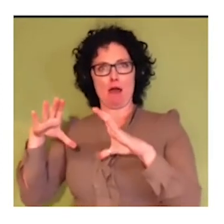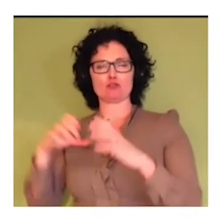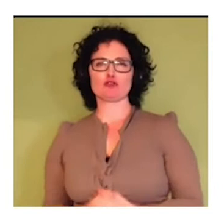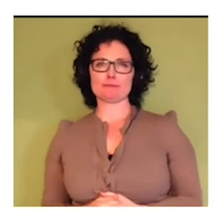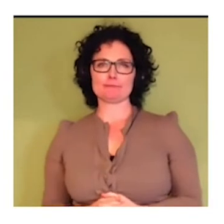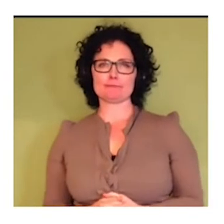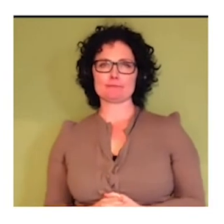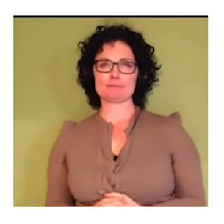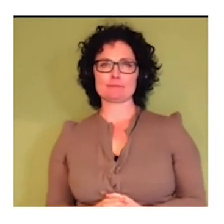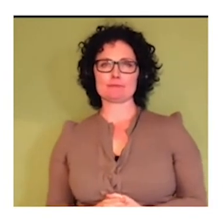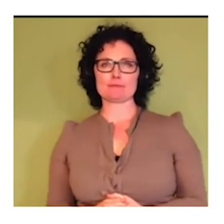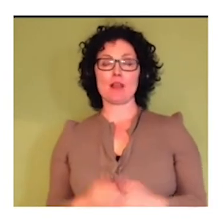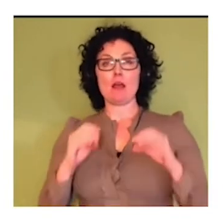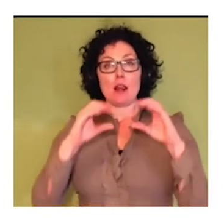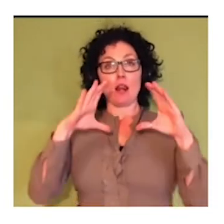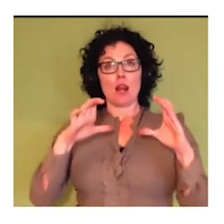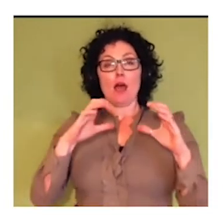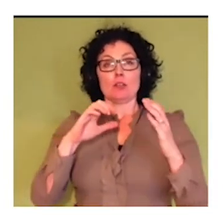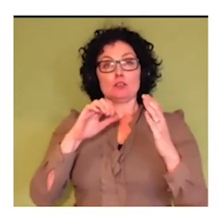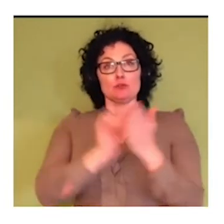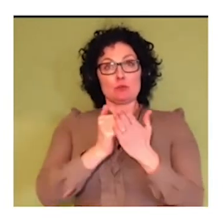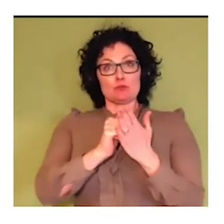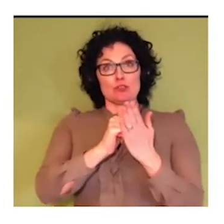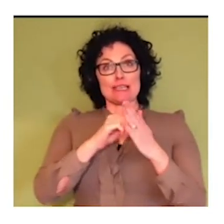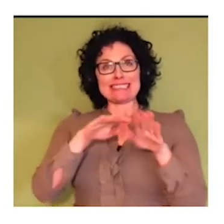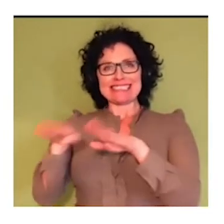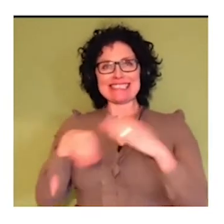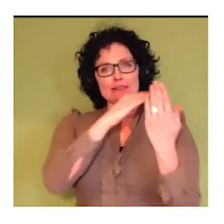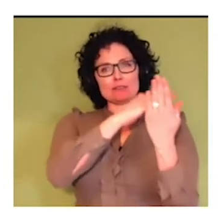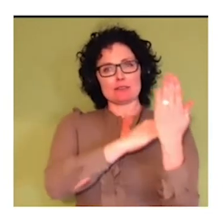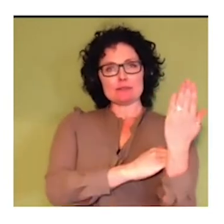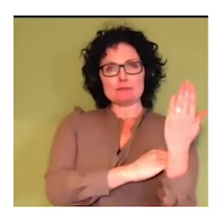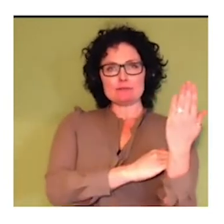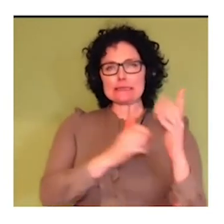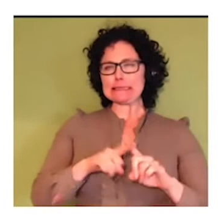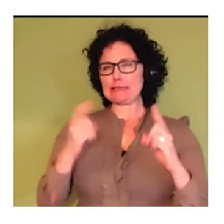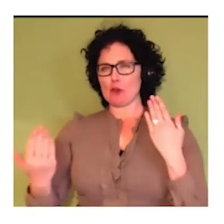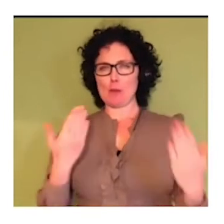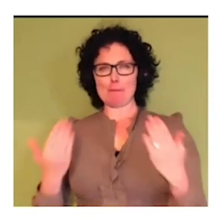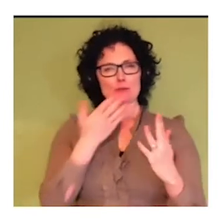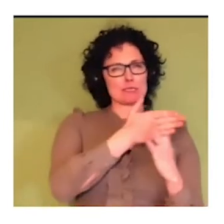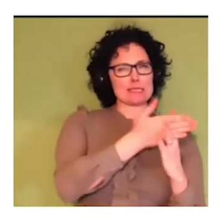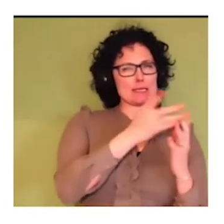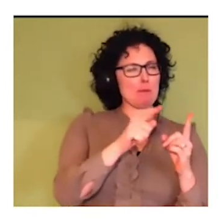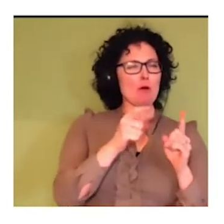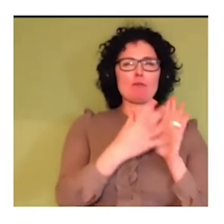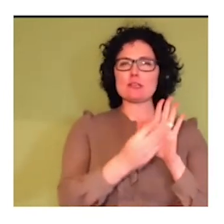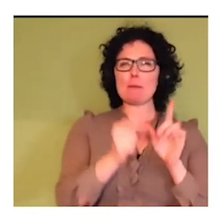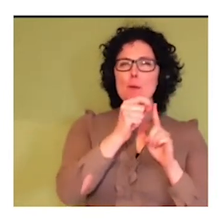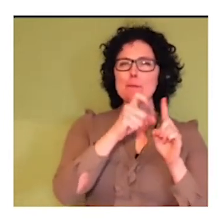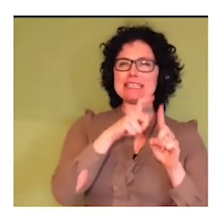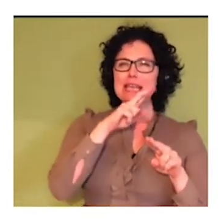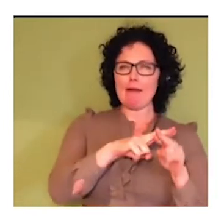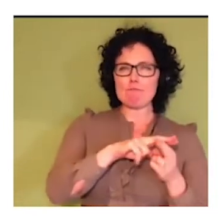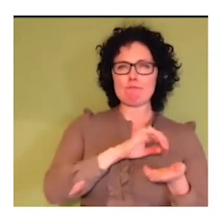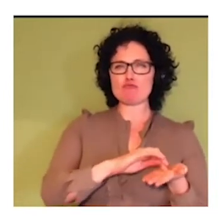Large print standards. Unlike some accessible format areas such as PDF or Braille, there are